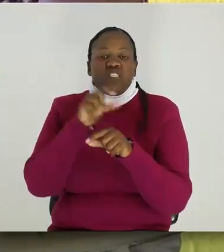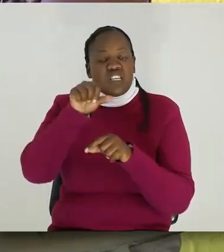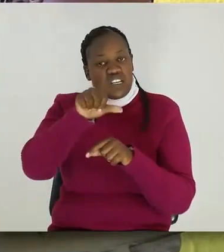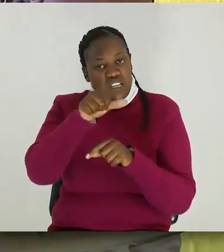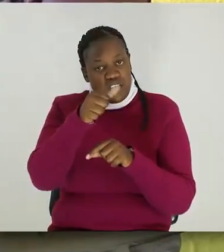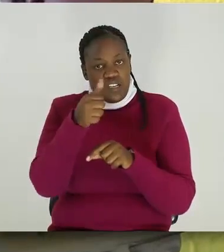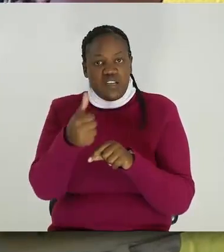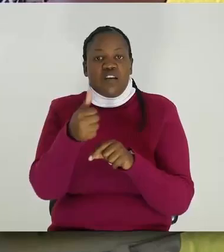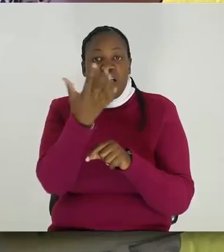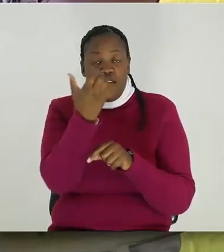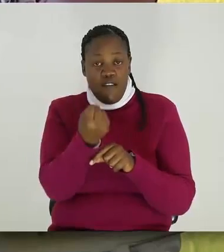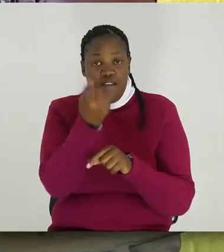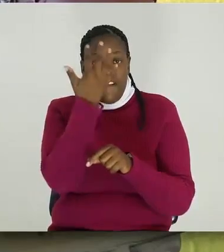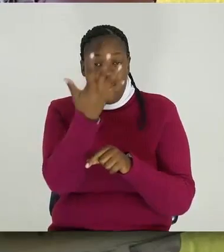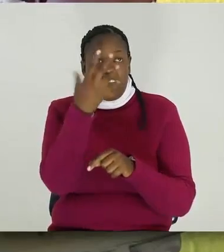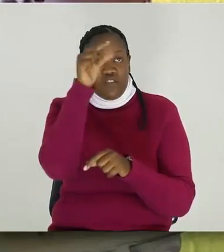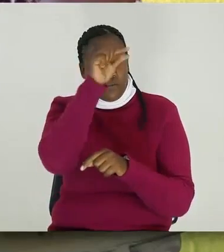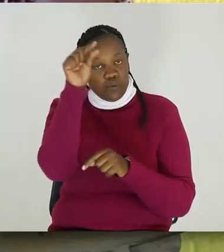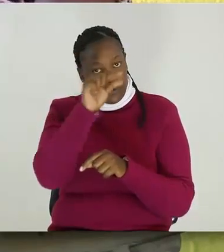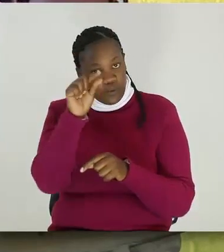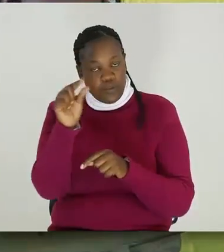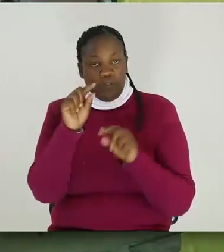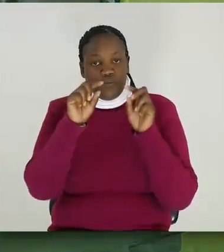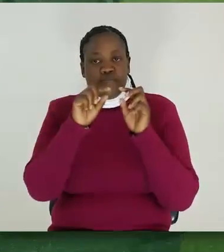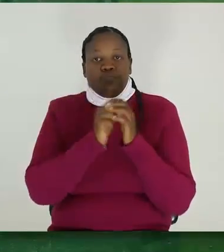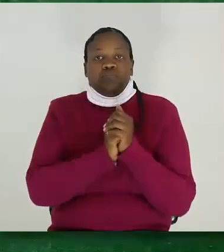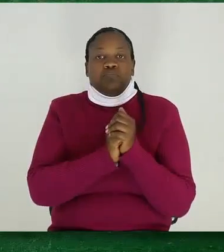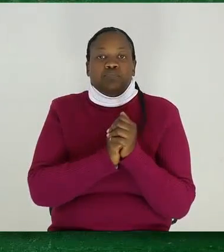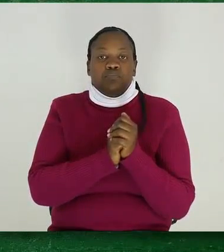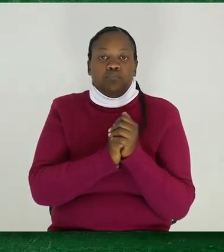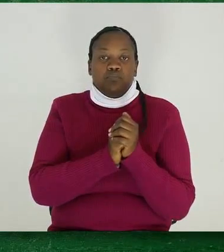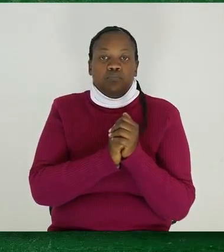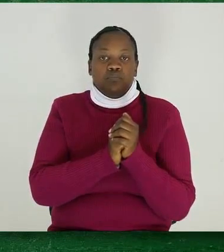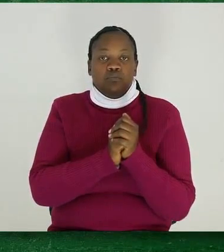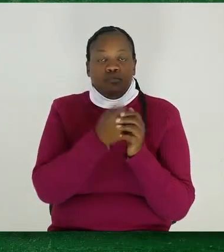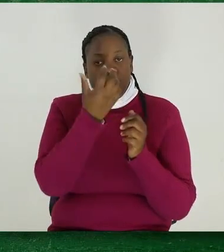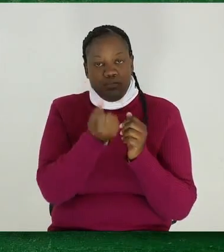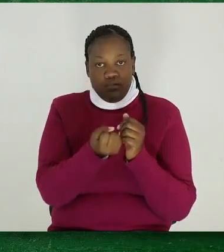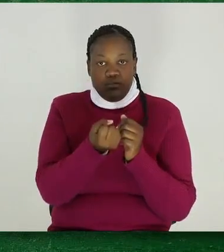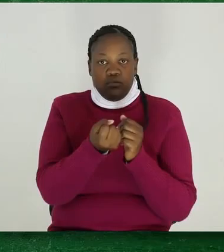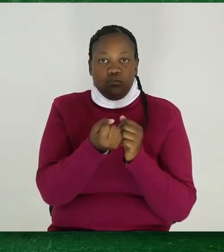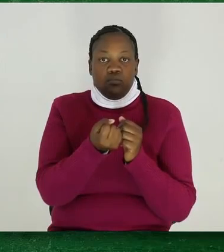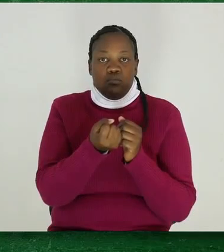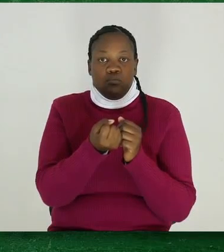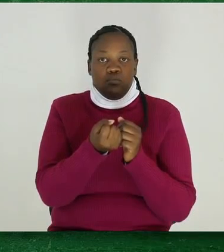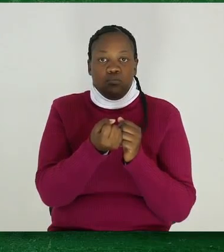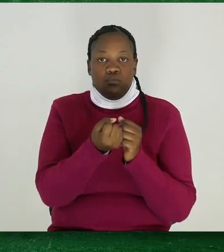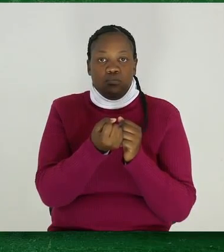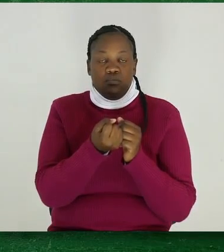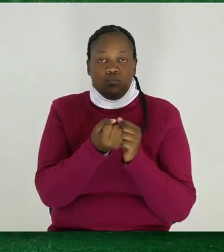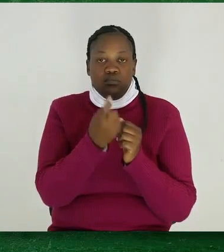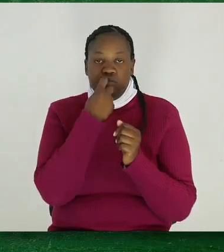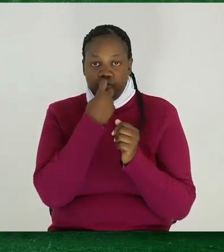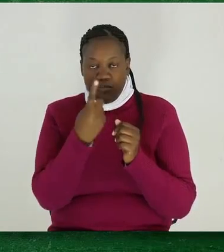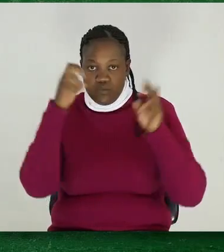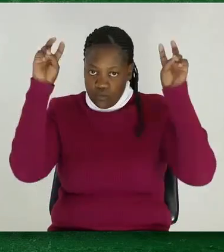Let's say you have a theme like a tornado. Now in the first line, you only have one word, the theme word, which is